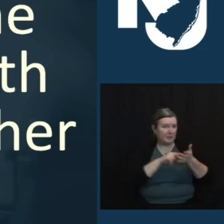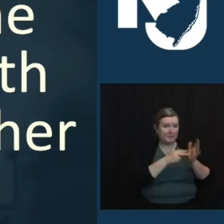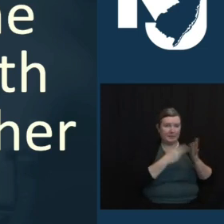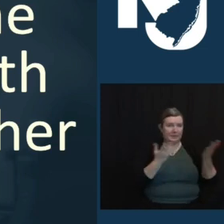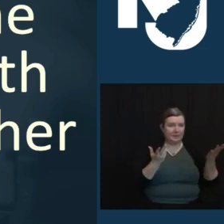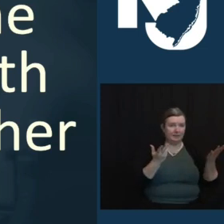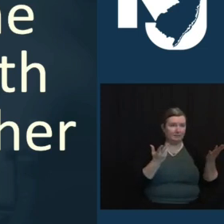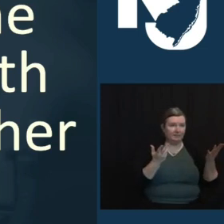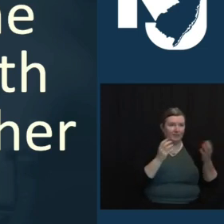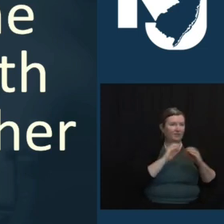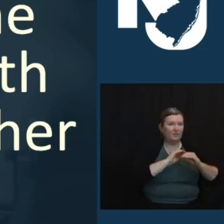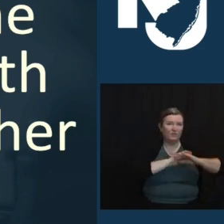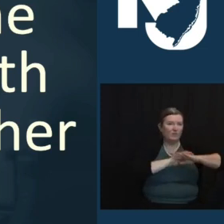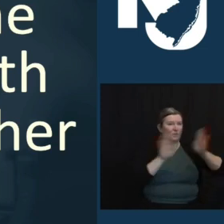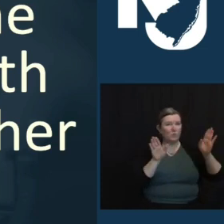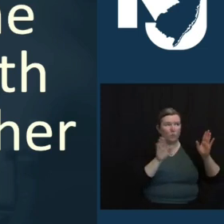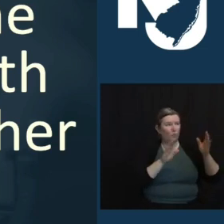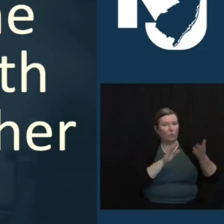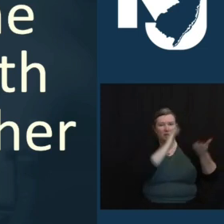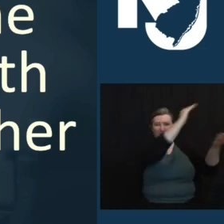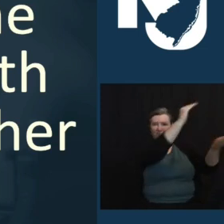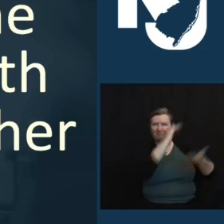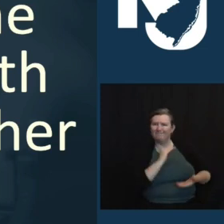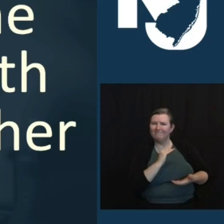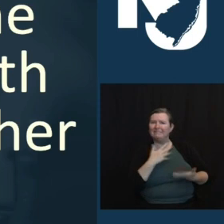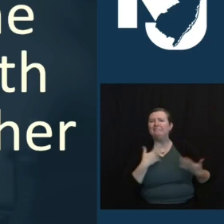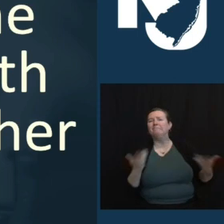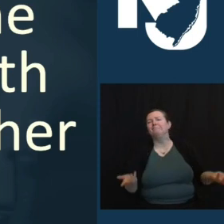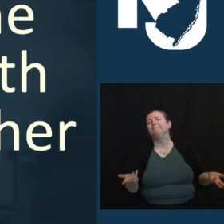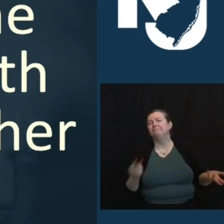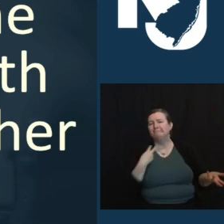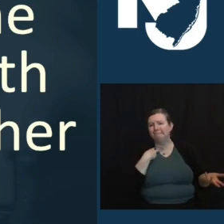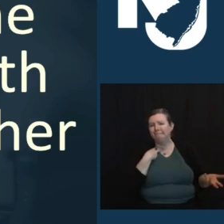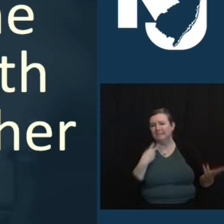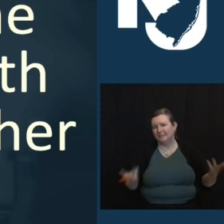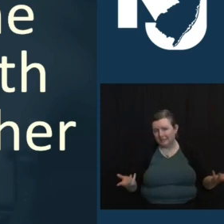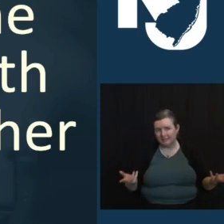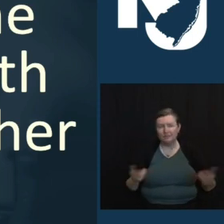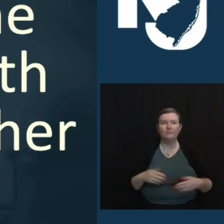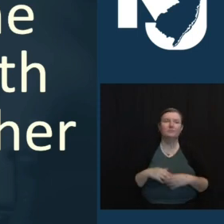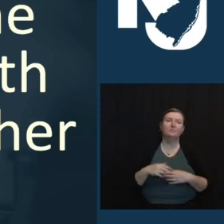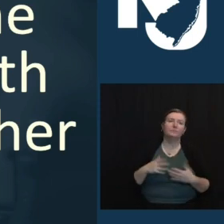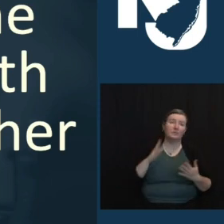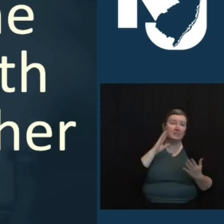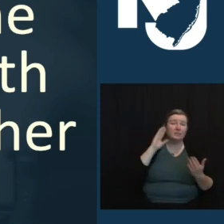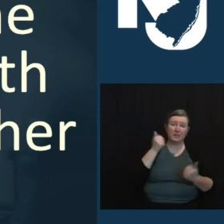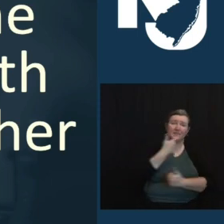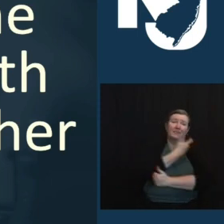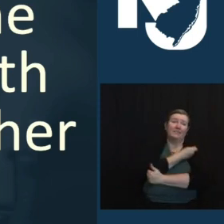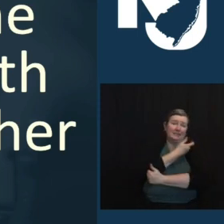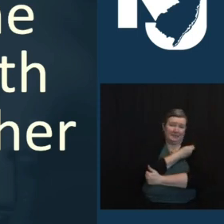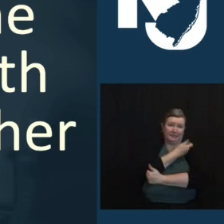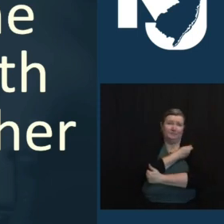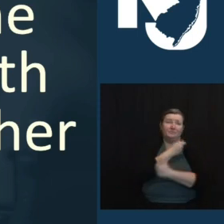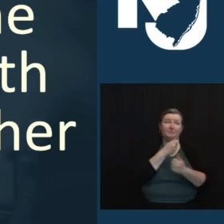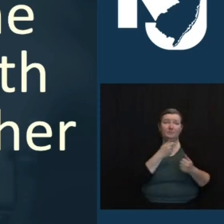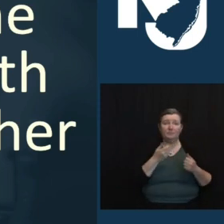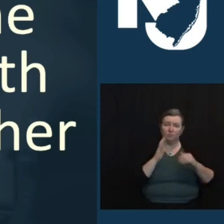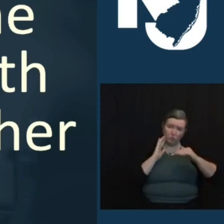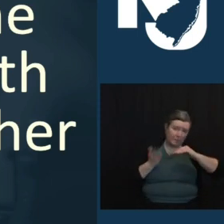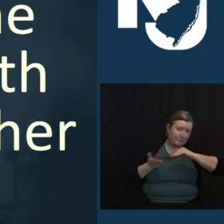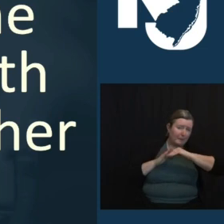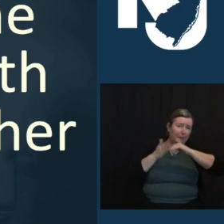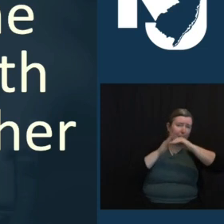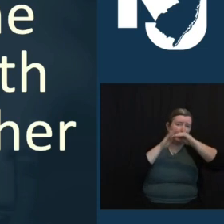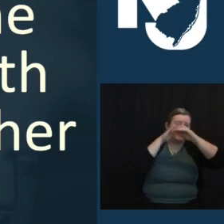effort, just as we expect our vaccine supply to exponentially increase over the next few weeks. And of course, the